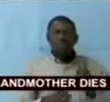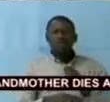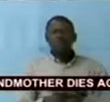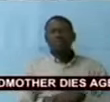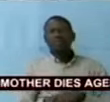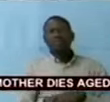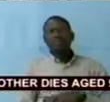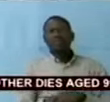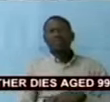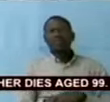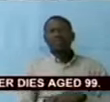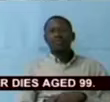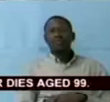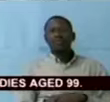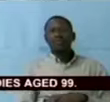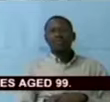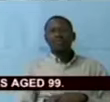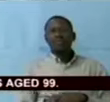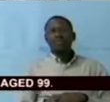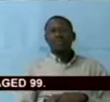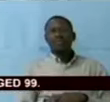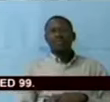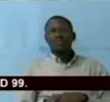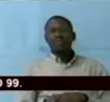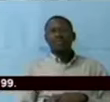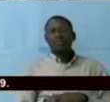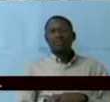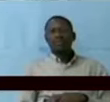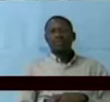Well, at the moment, I